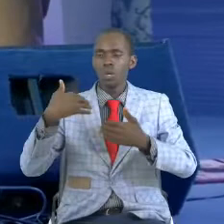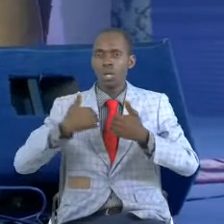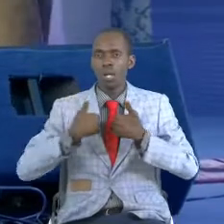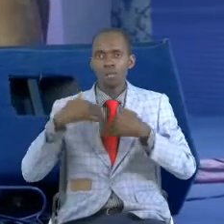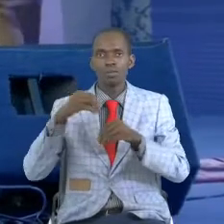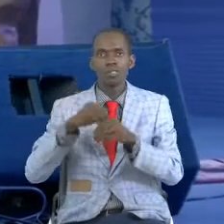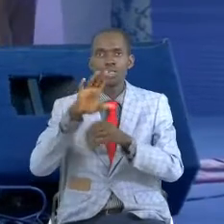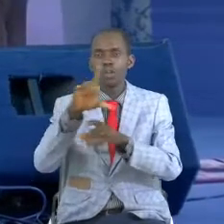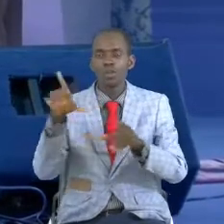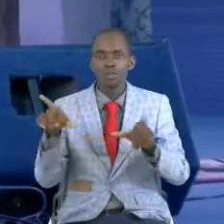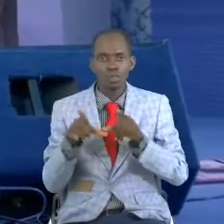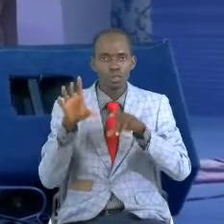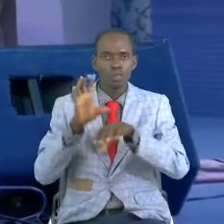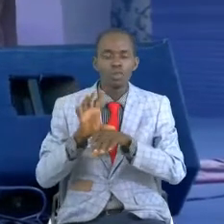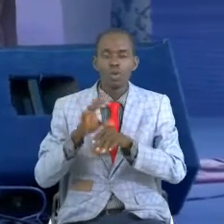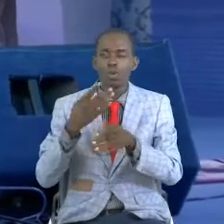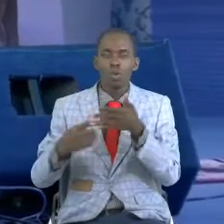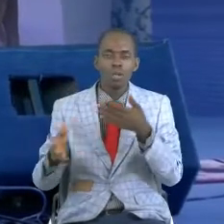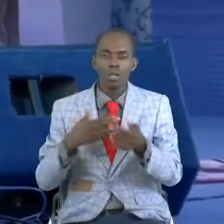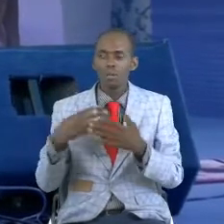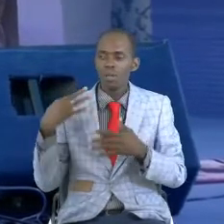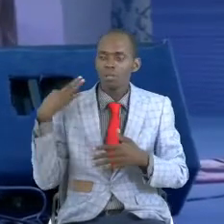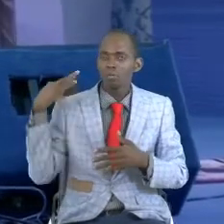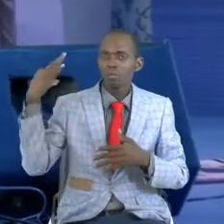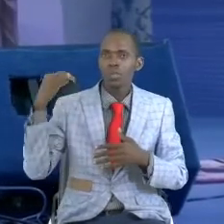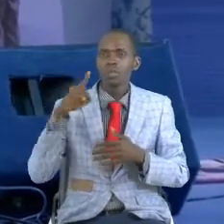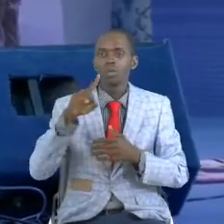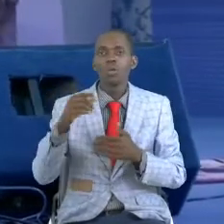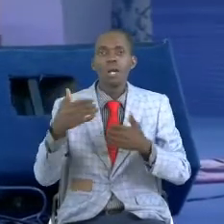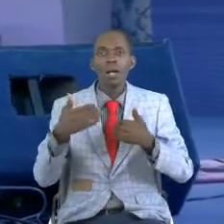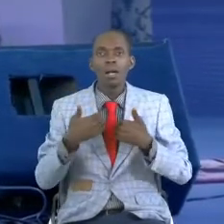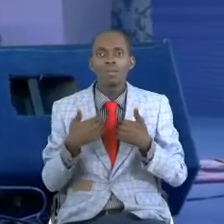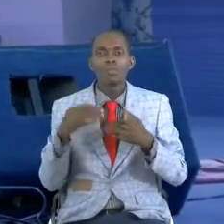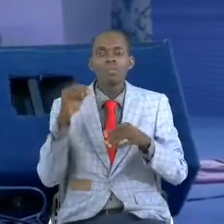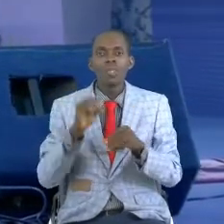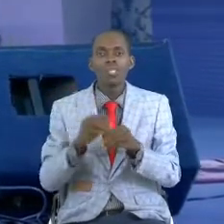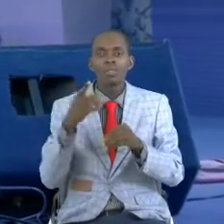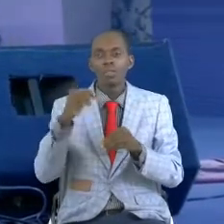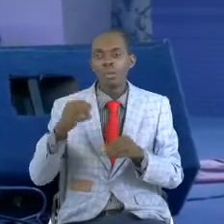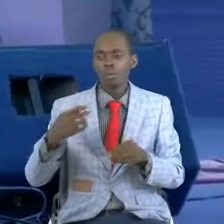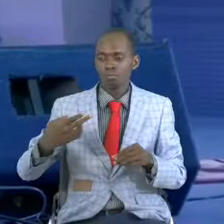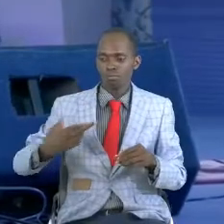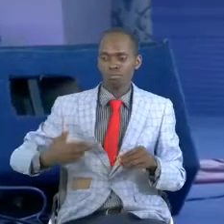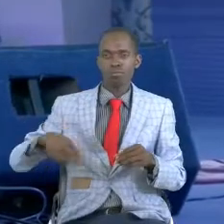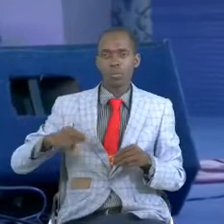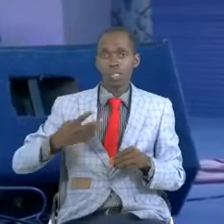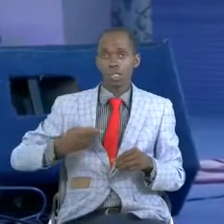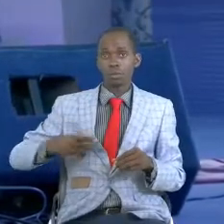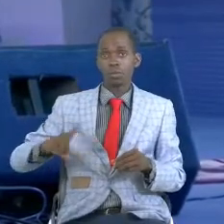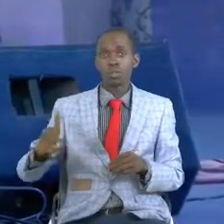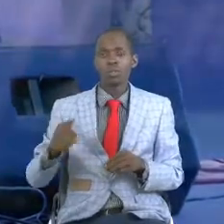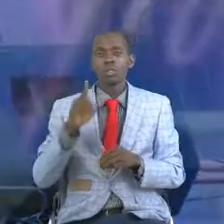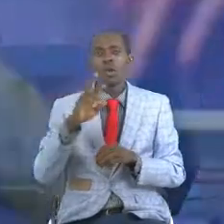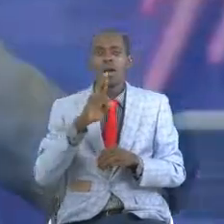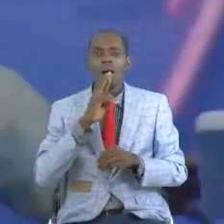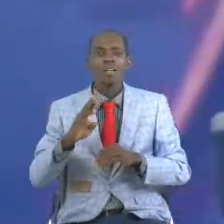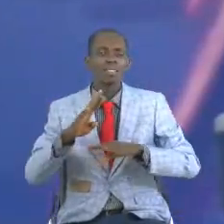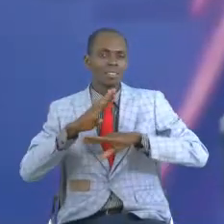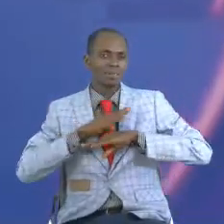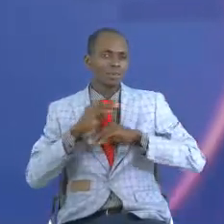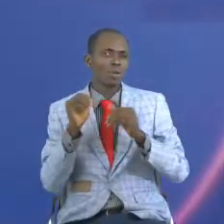whatever position you hold in a denomination. You are satisfied with that, but you know that